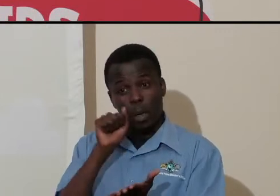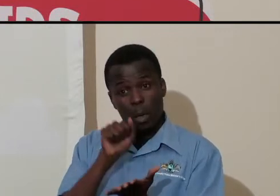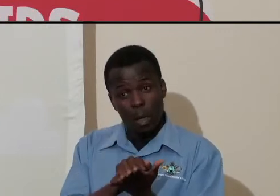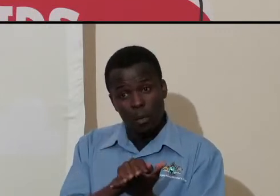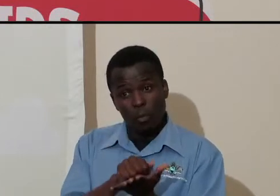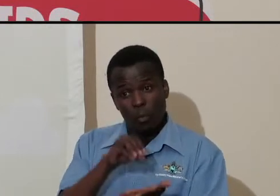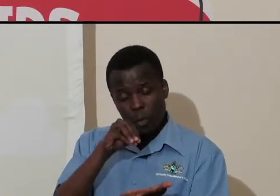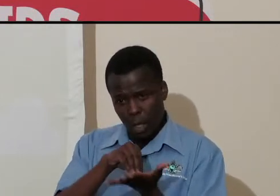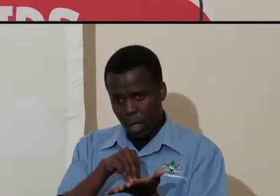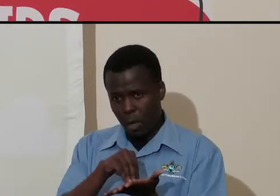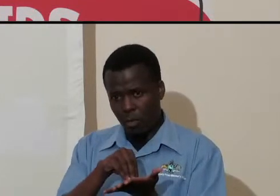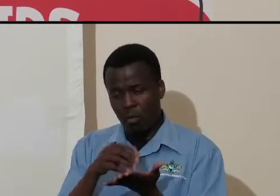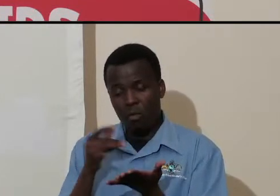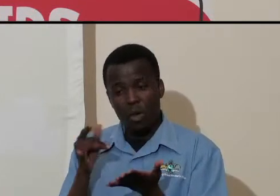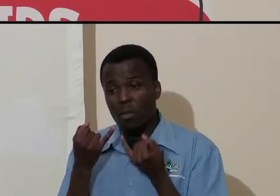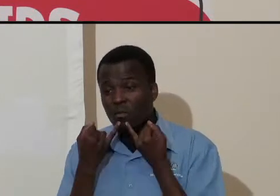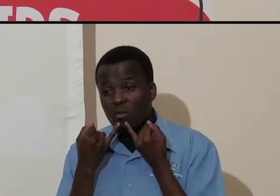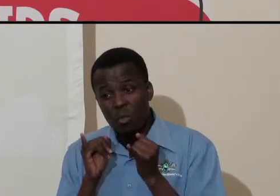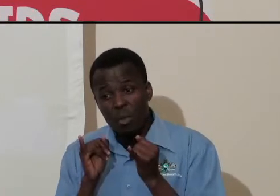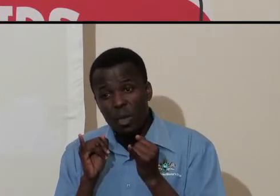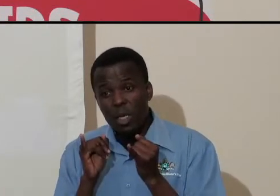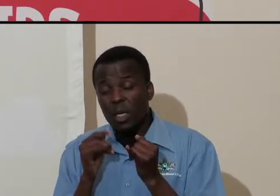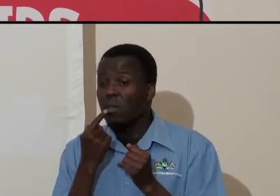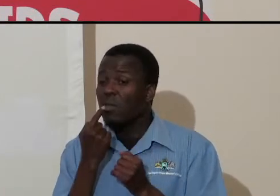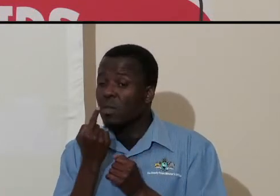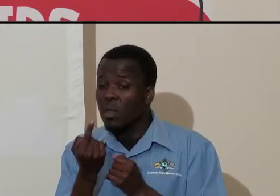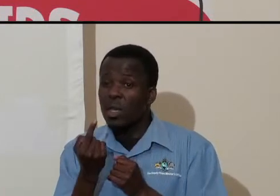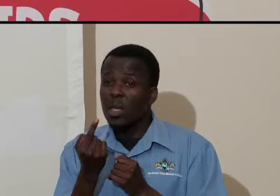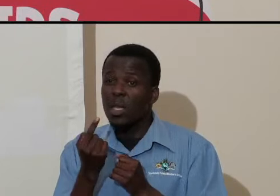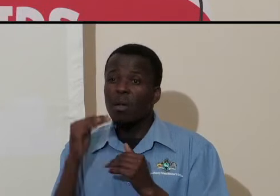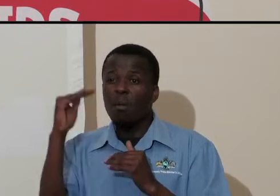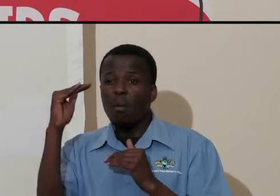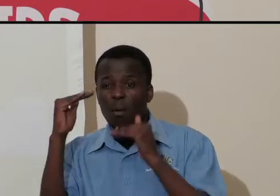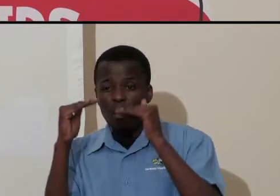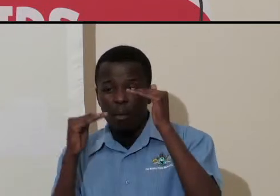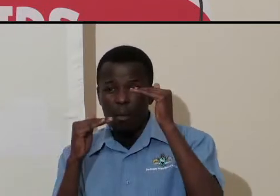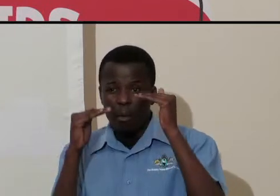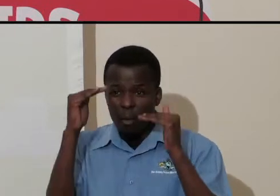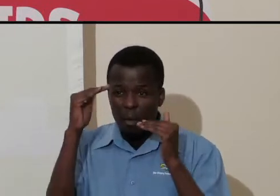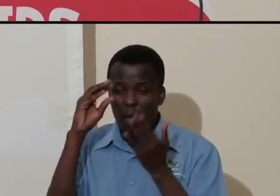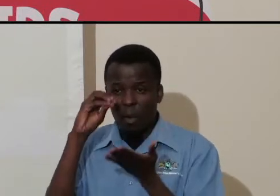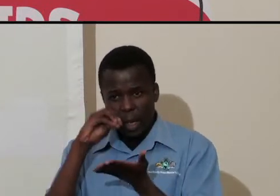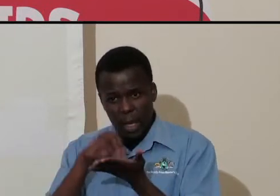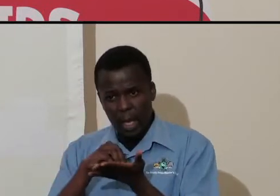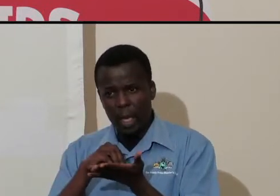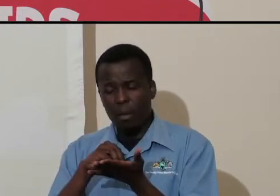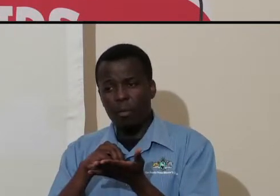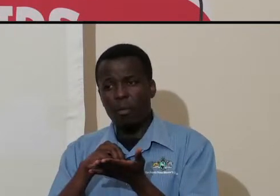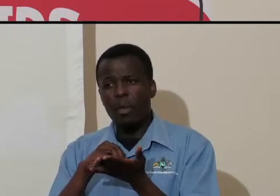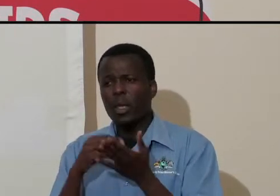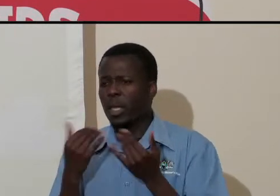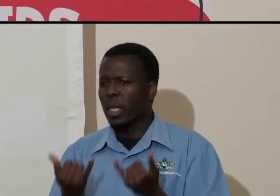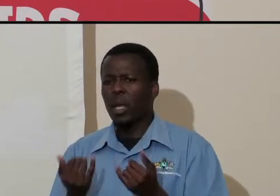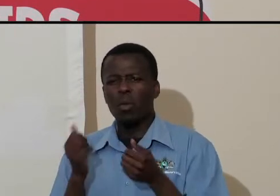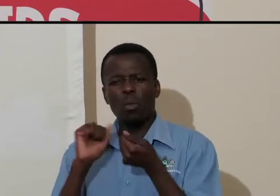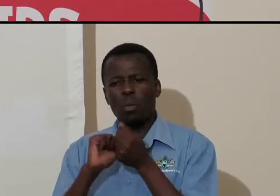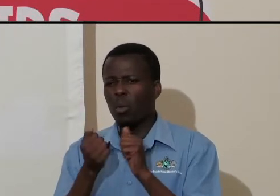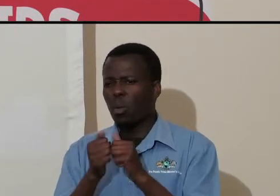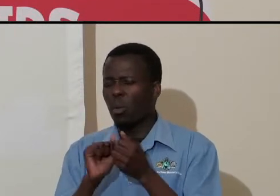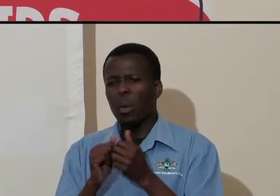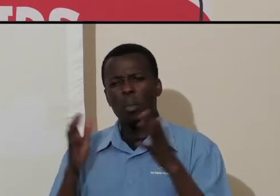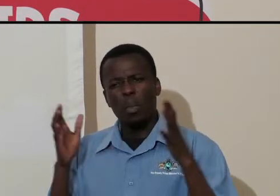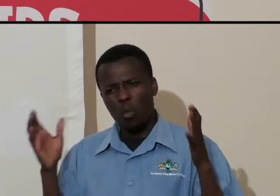clear. Inequalities in power, status, and rights is what is currently driving the